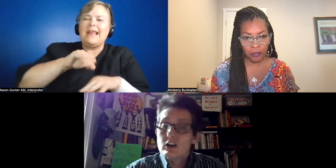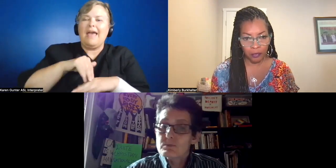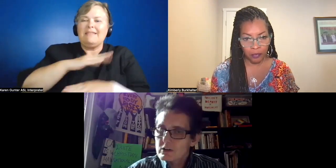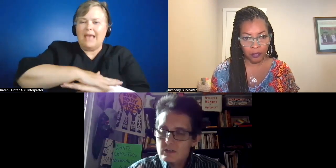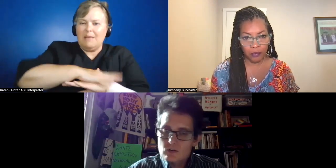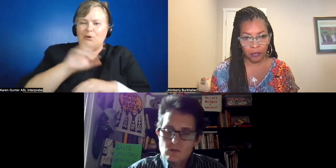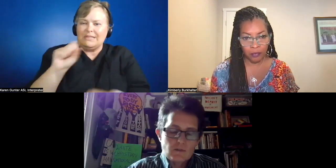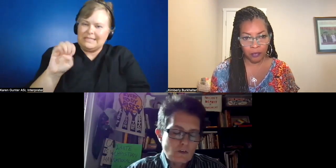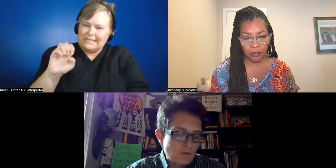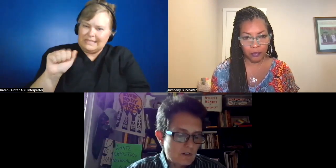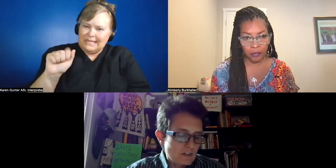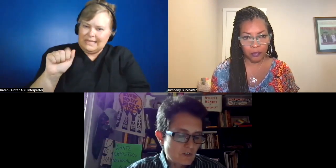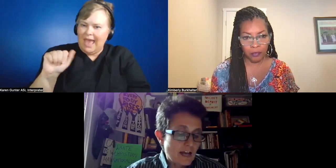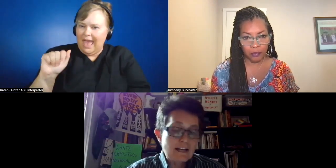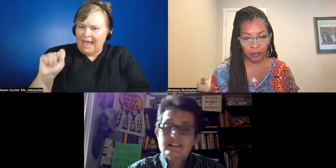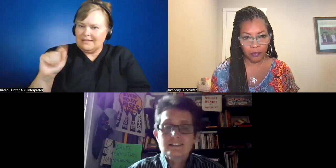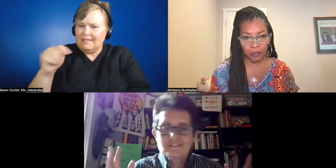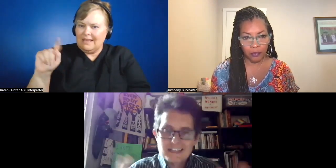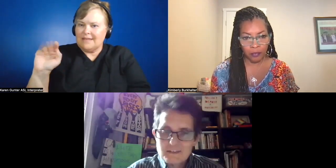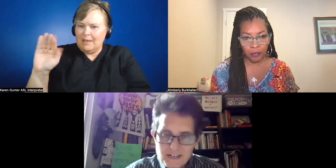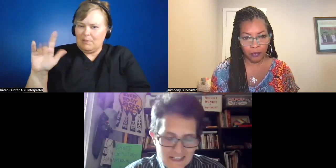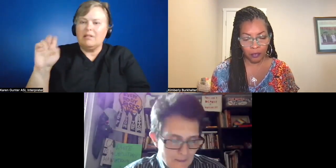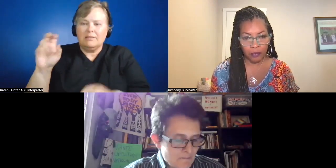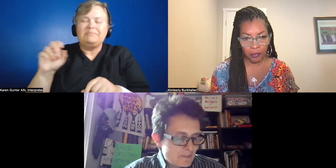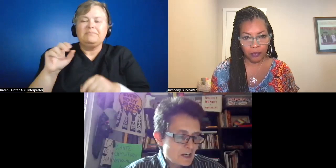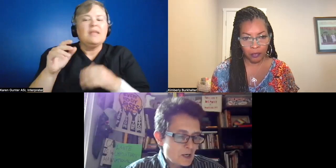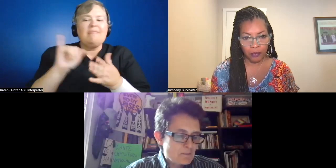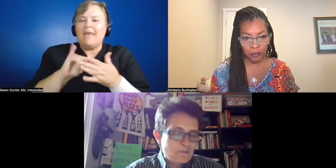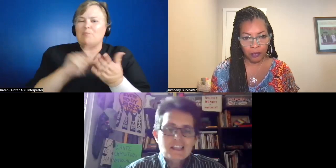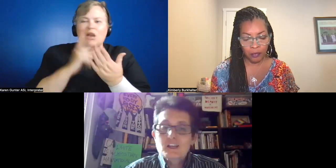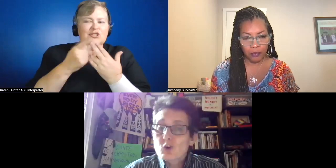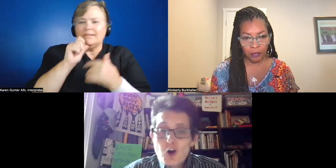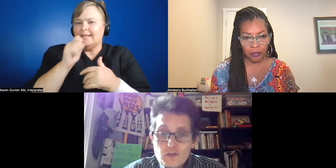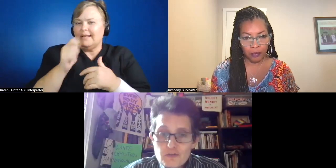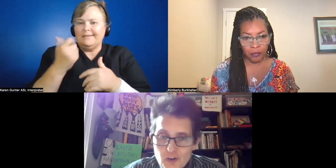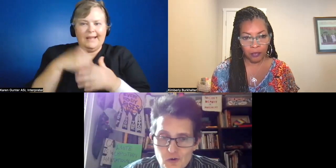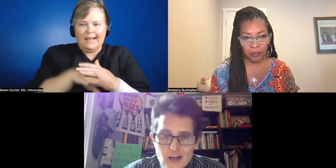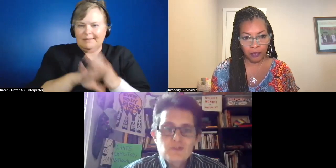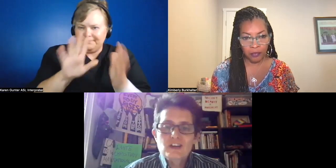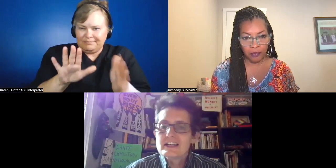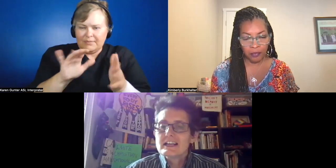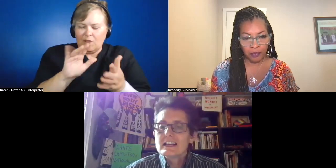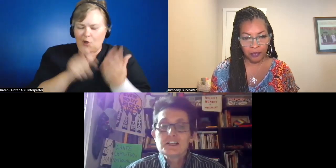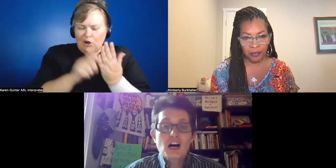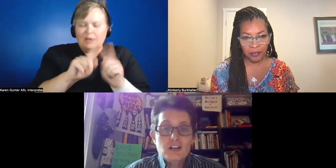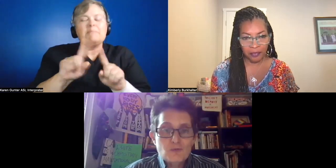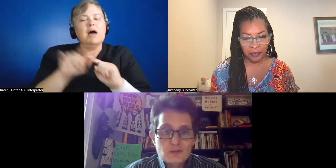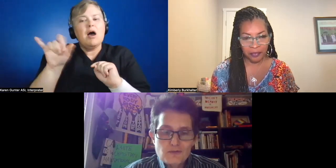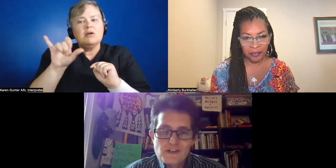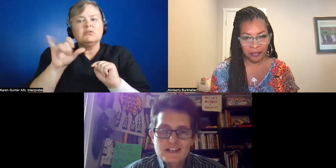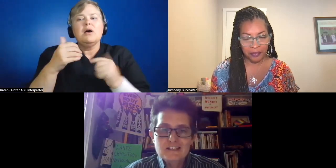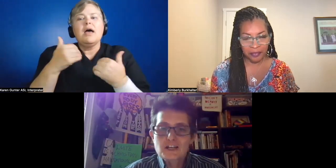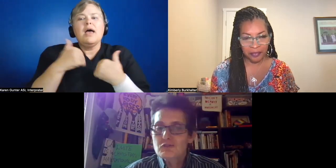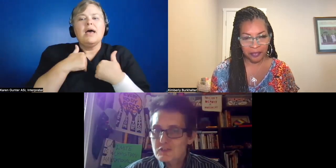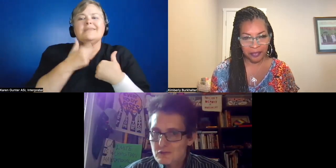And as part of this whole project. So that didn't make it in. There were also, I will say, a ton of